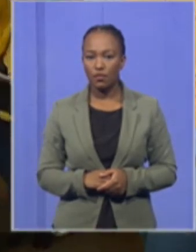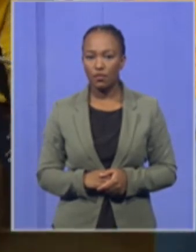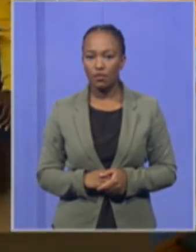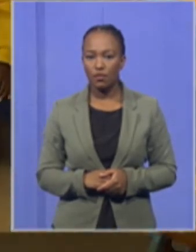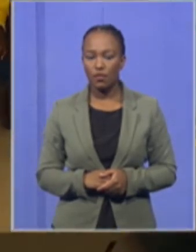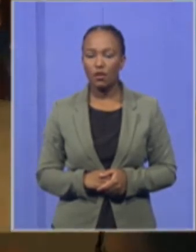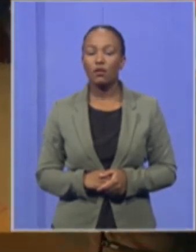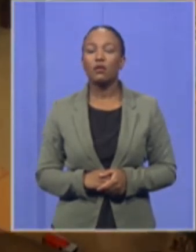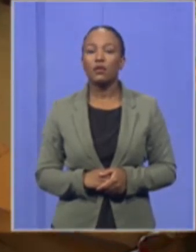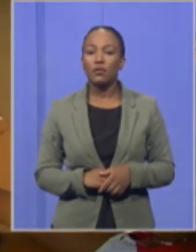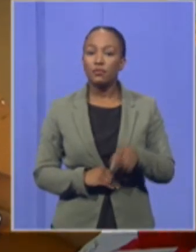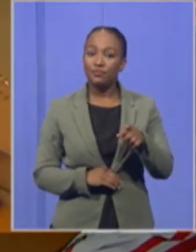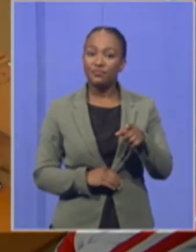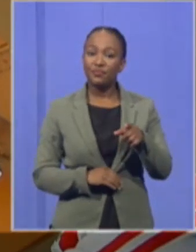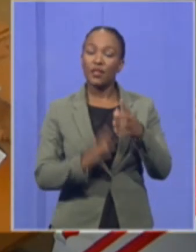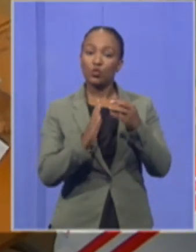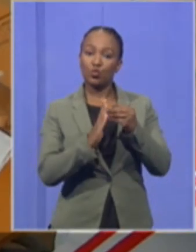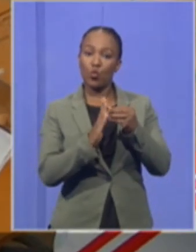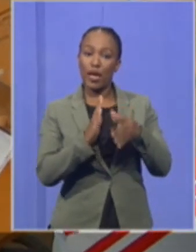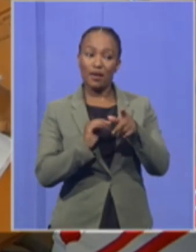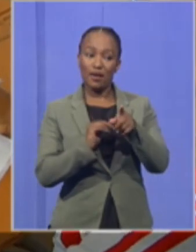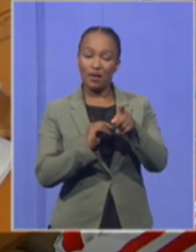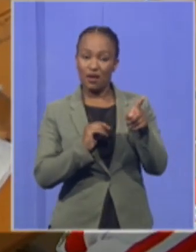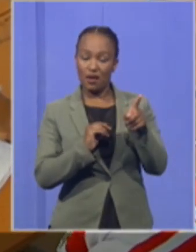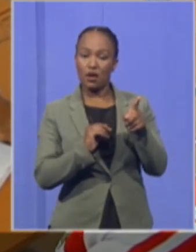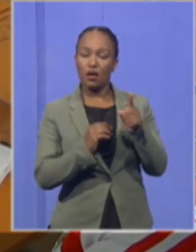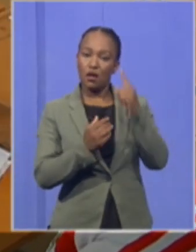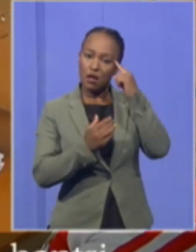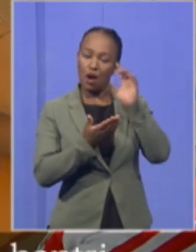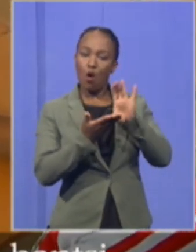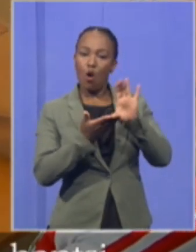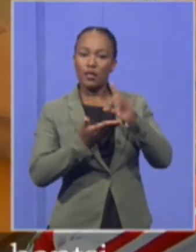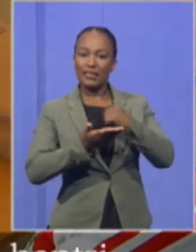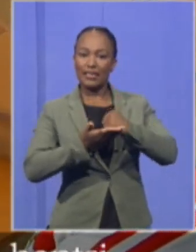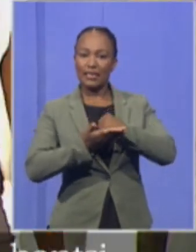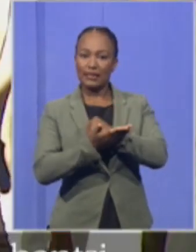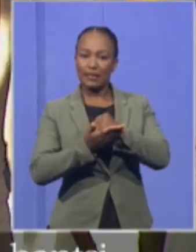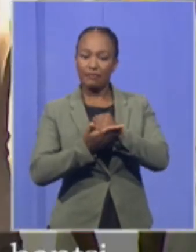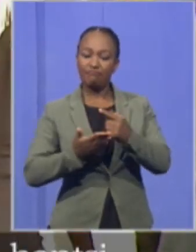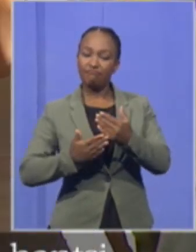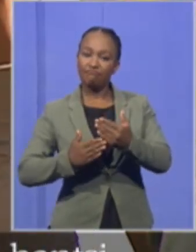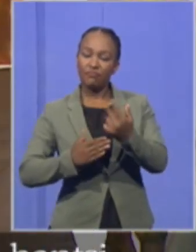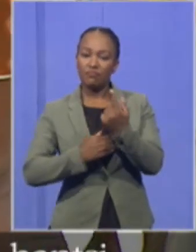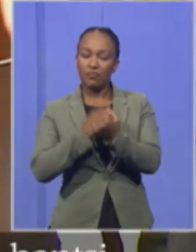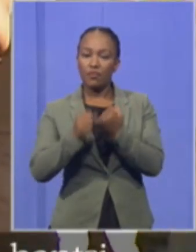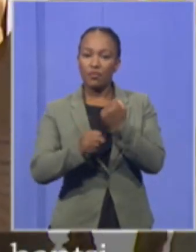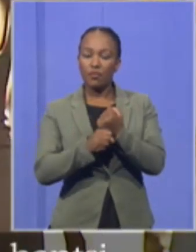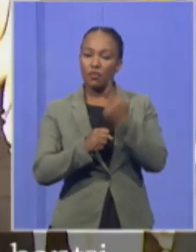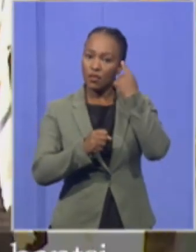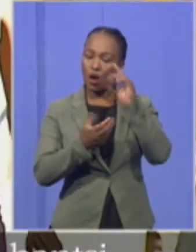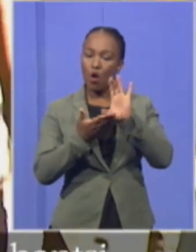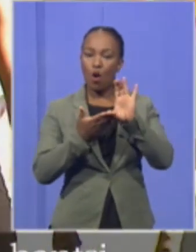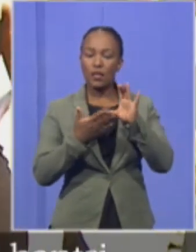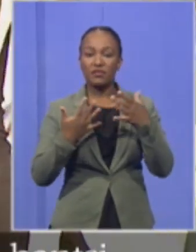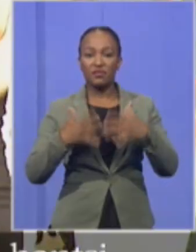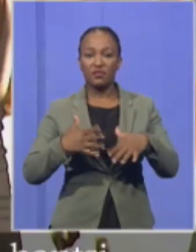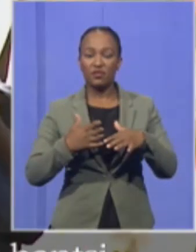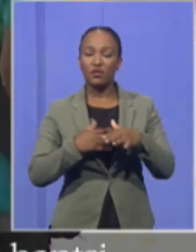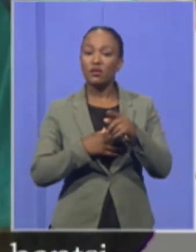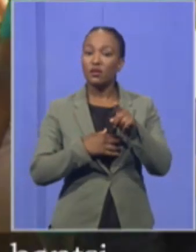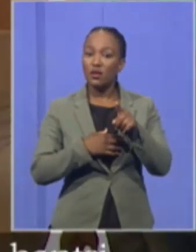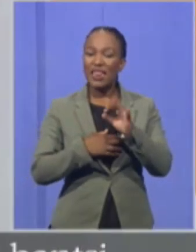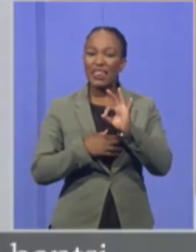Baithuti ba kwa collegeng ya TVET ya Capricorn ba ikwadiseditse dithuto tsa monongwaga. College ya re e amogetse dikopo di fetang